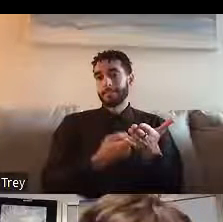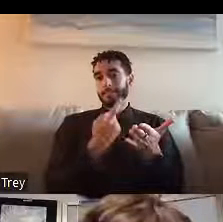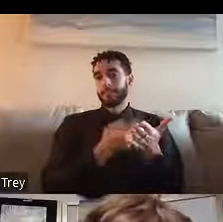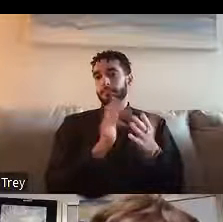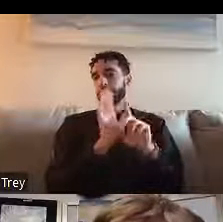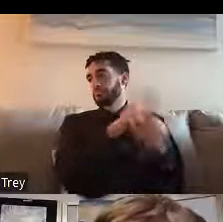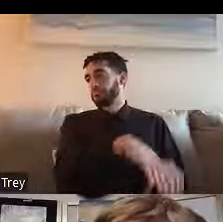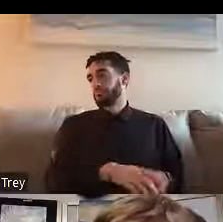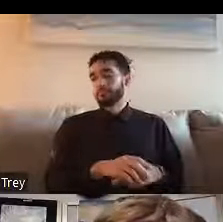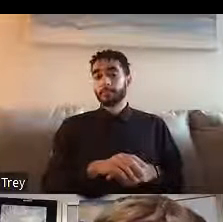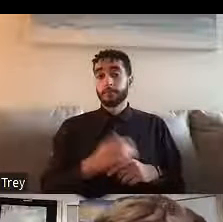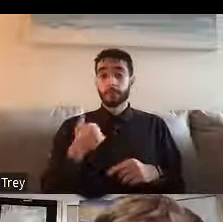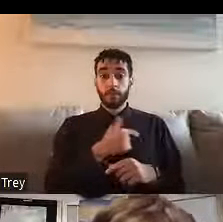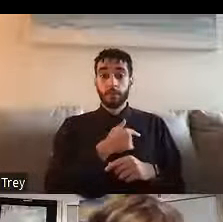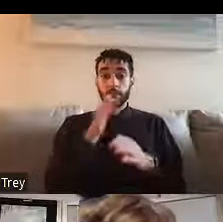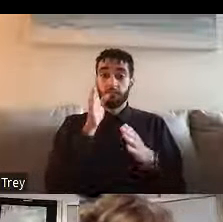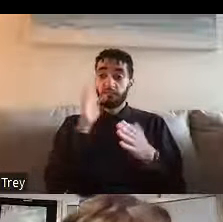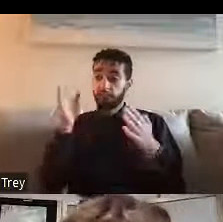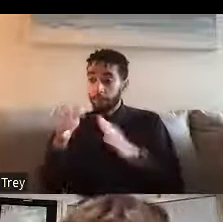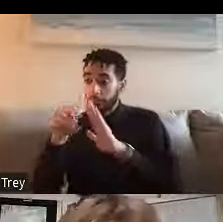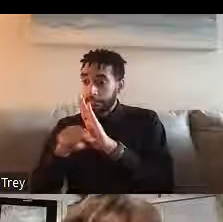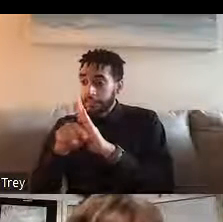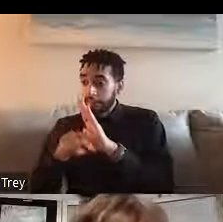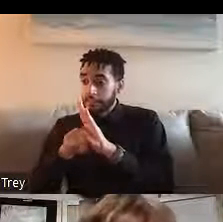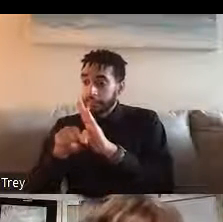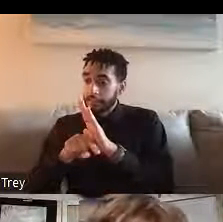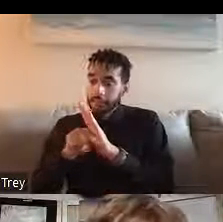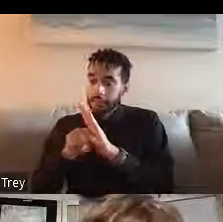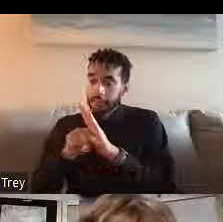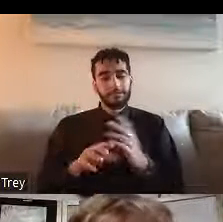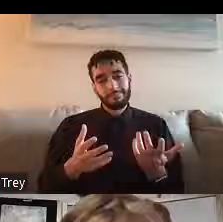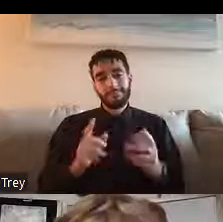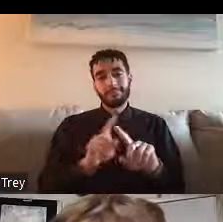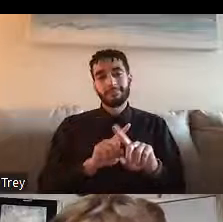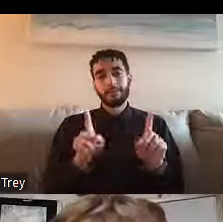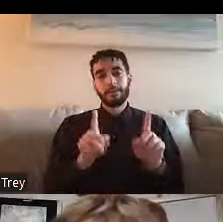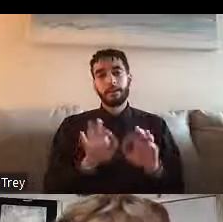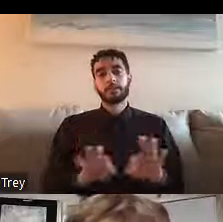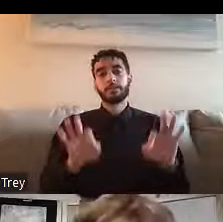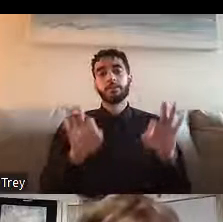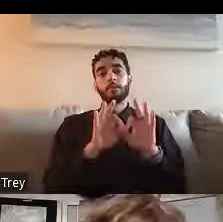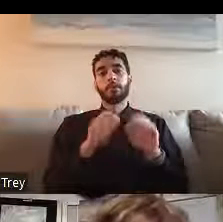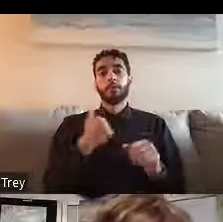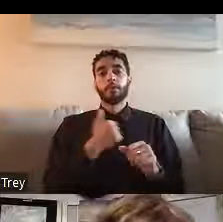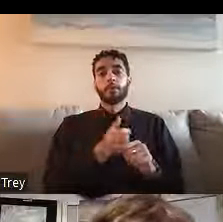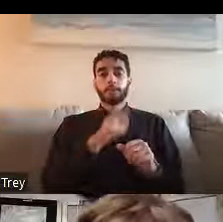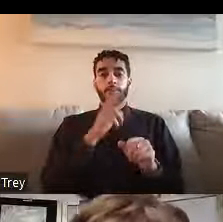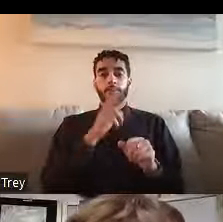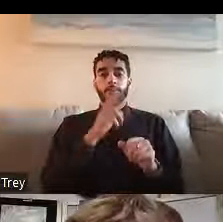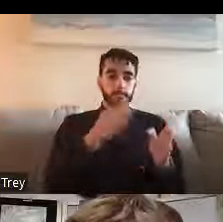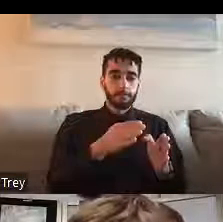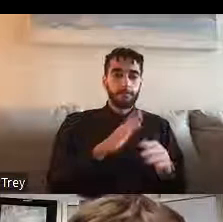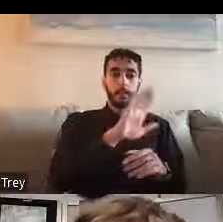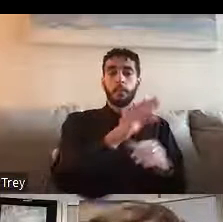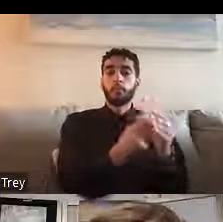We don't want to just focus on the negative. We want to look at whether or not the caregiver has been able to experience some personal